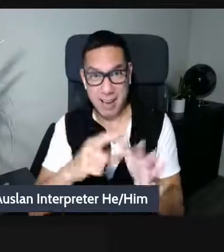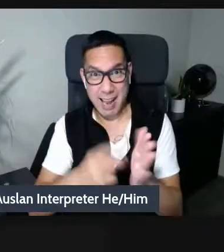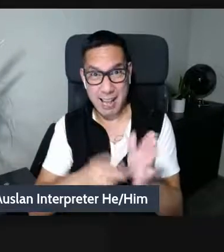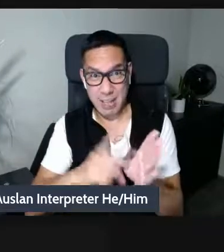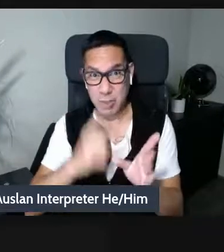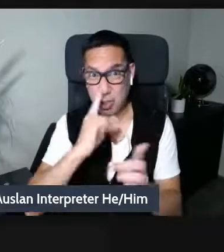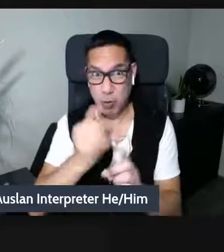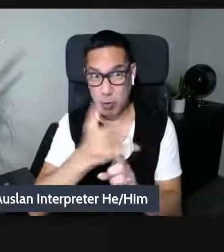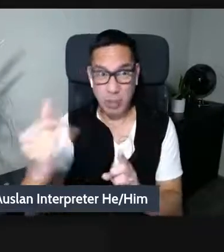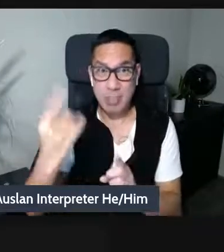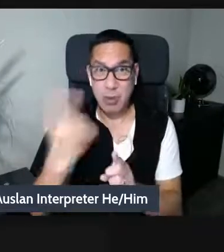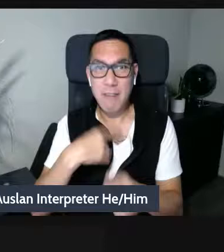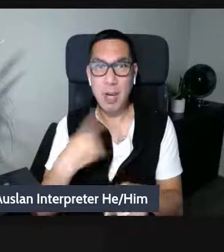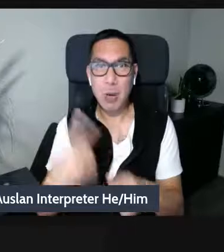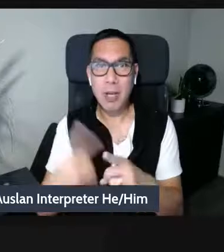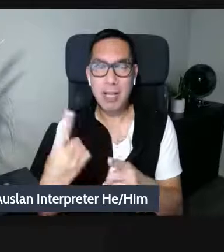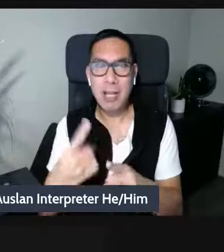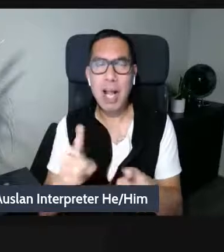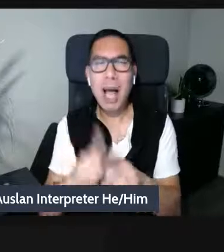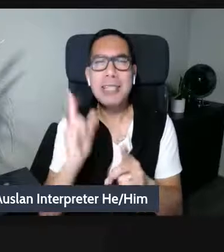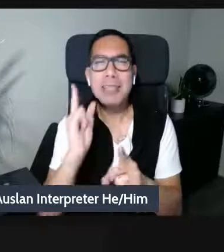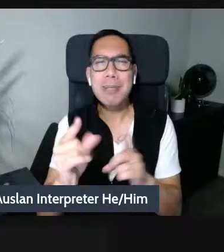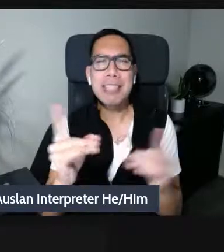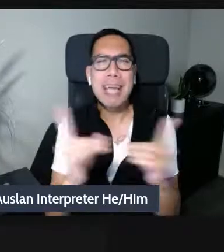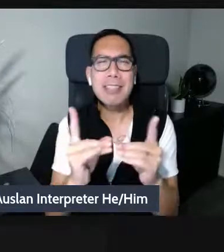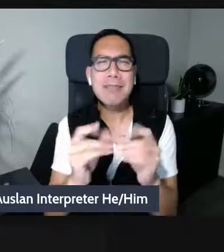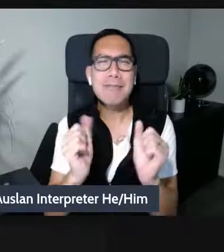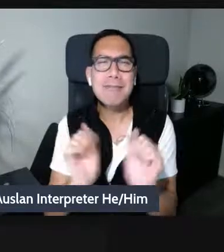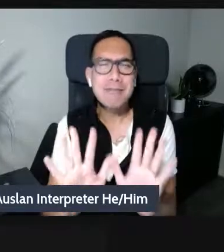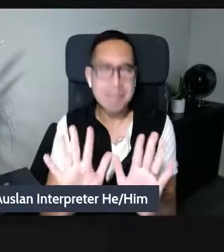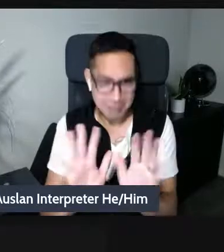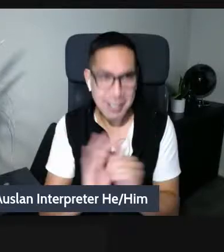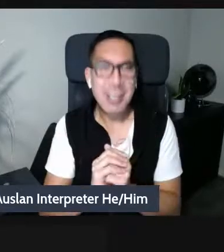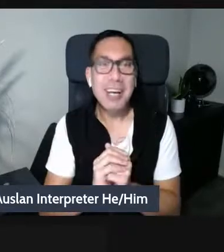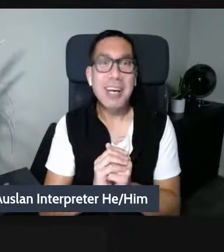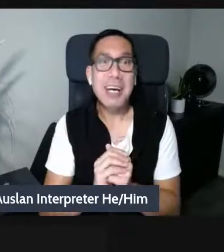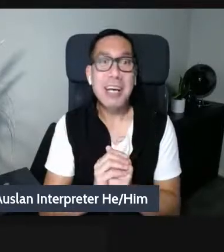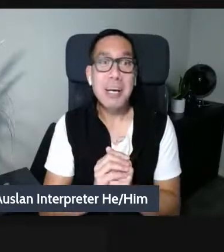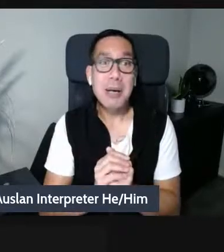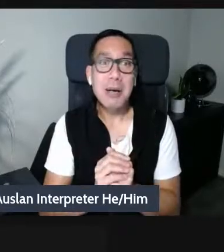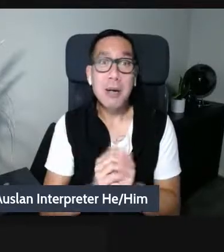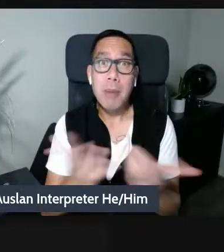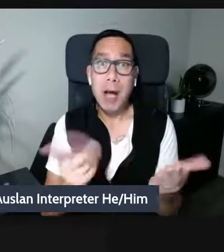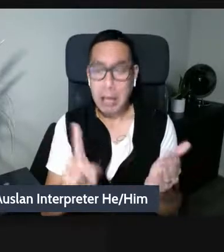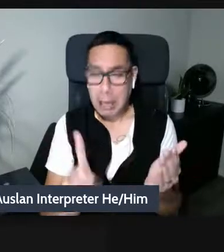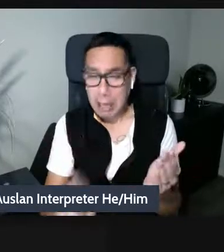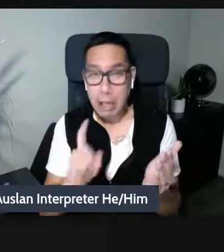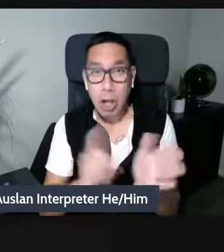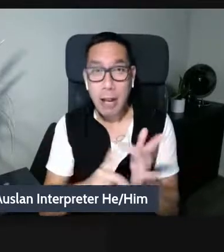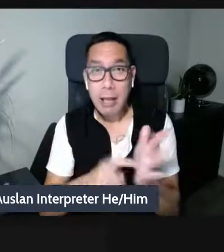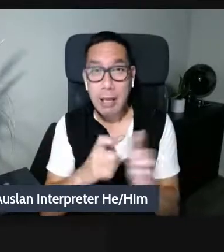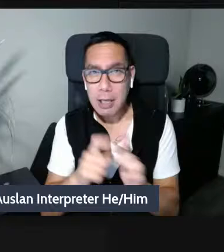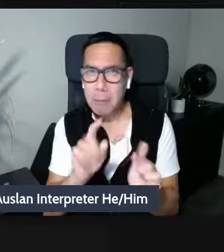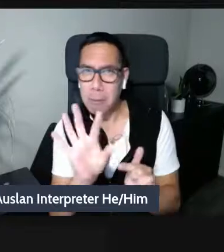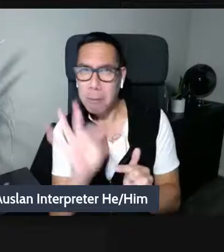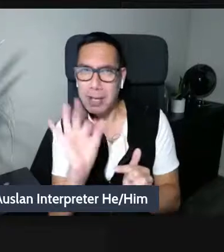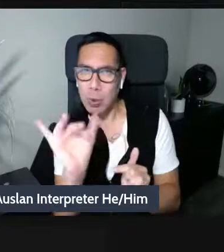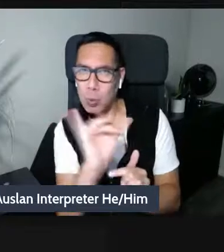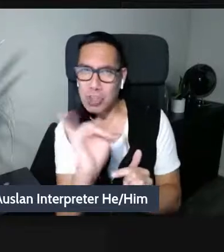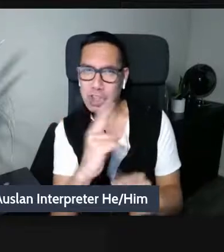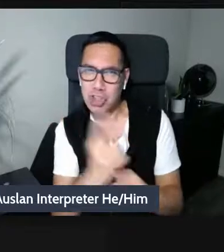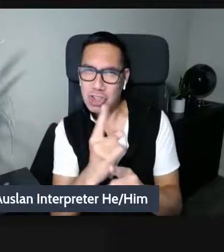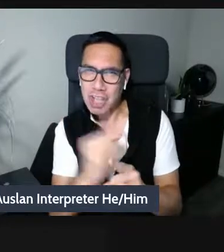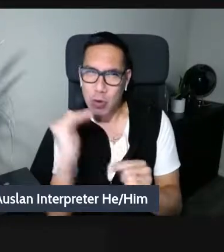have a quick speed date type chat. But otherwise, click on a link, choose a chat room, chat to a